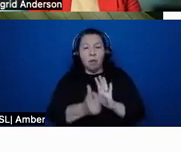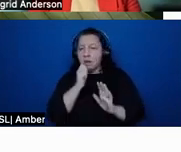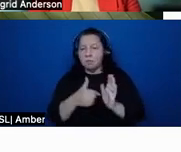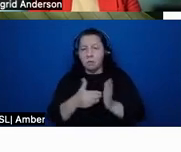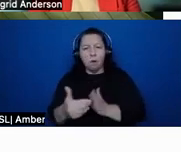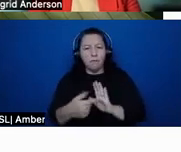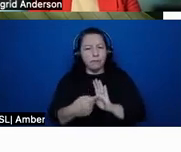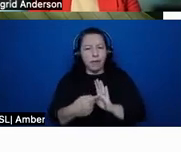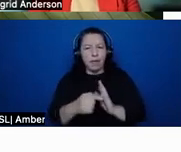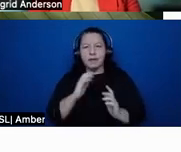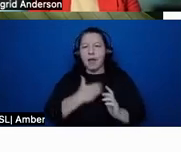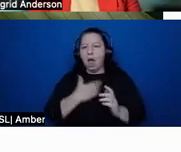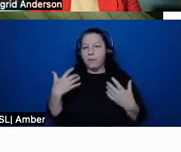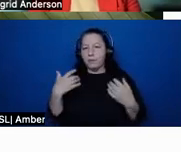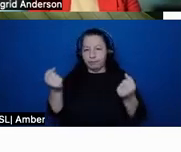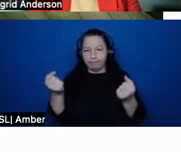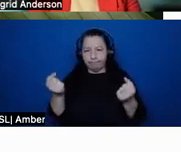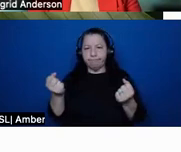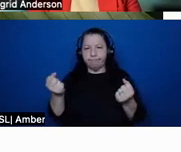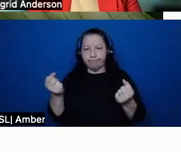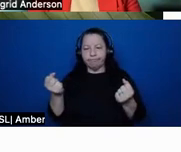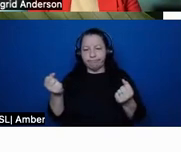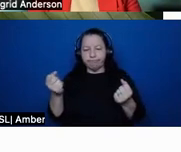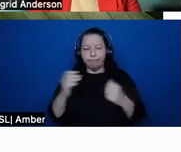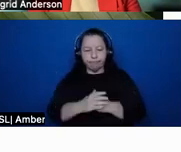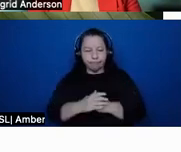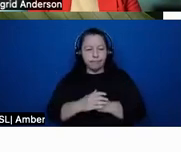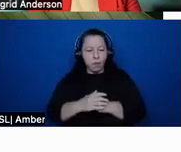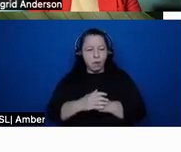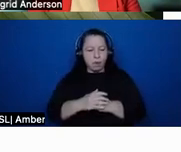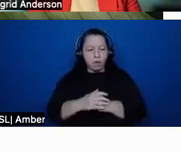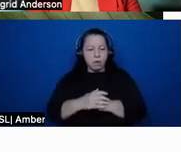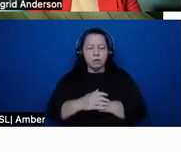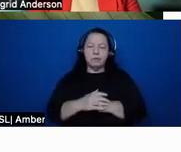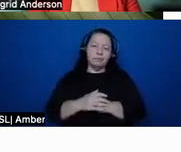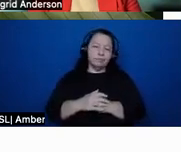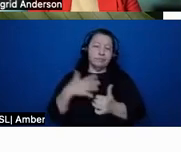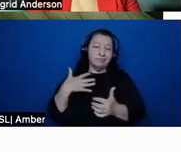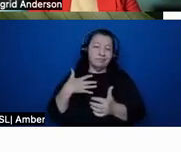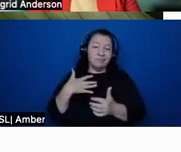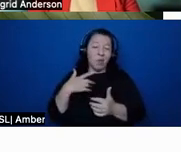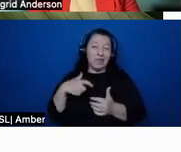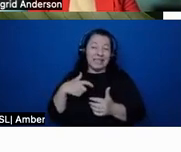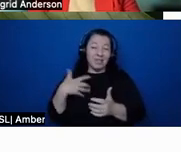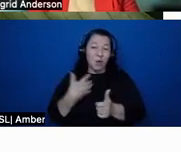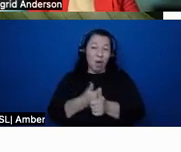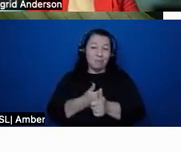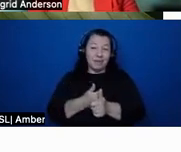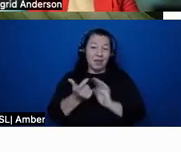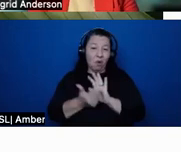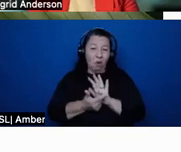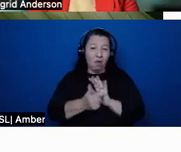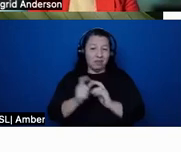our healing, and that we need to update our codes, update our laws to